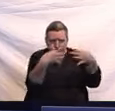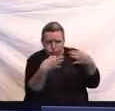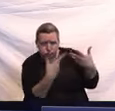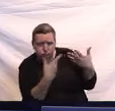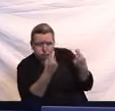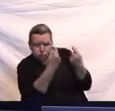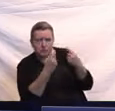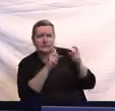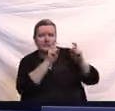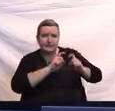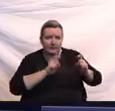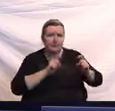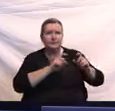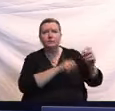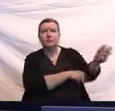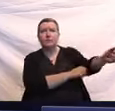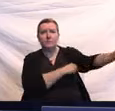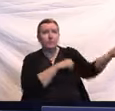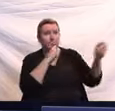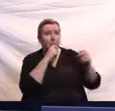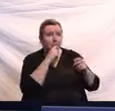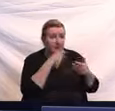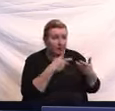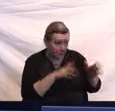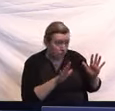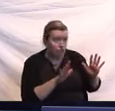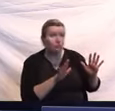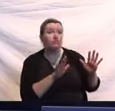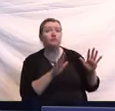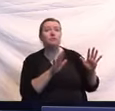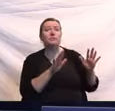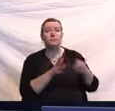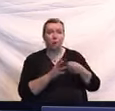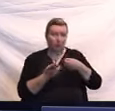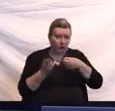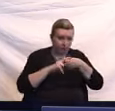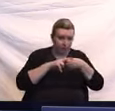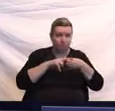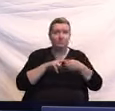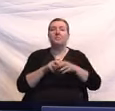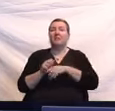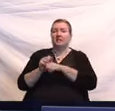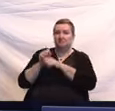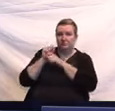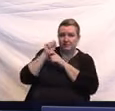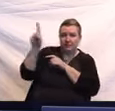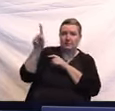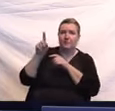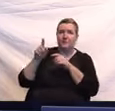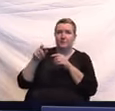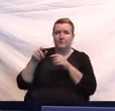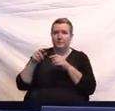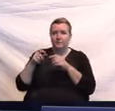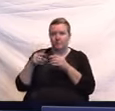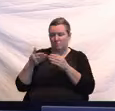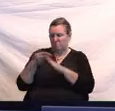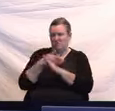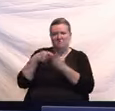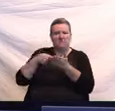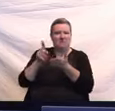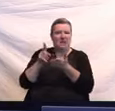any questions. When complete, the test can be sent back in a prepaid package via